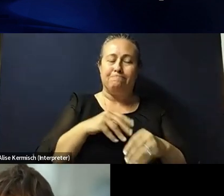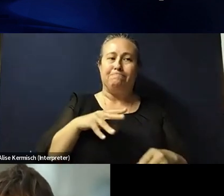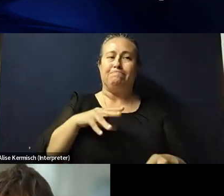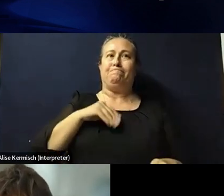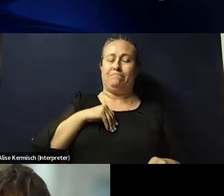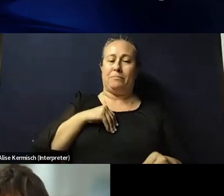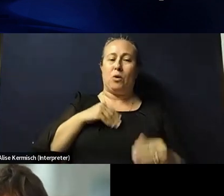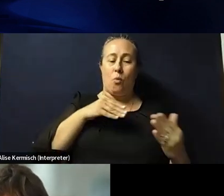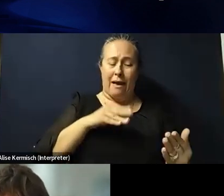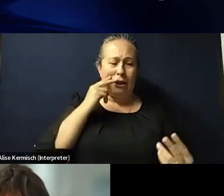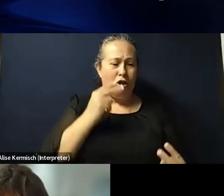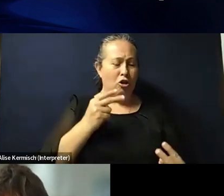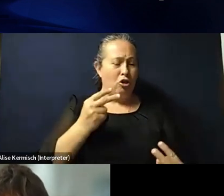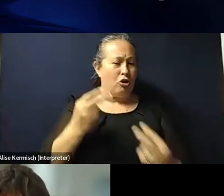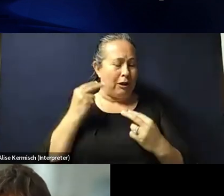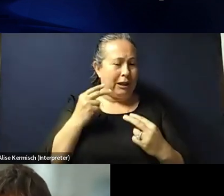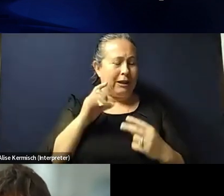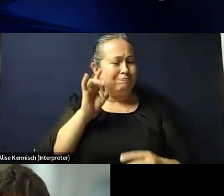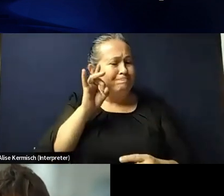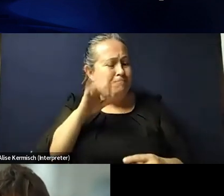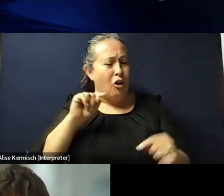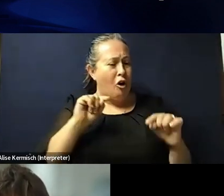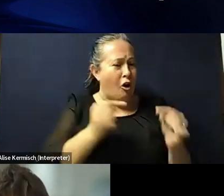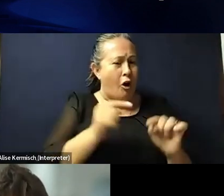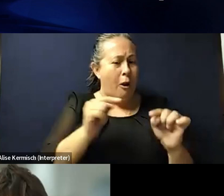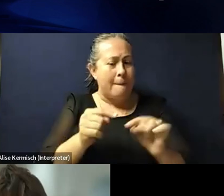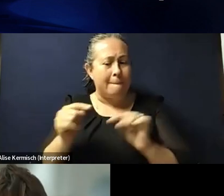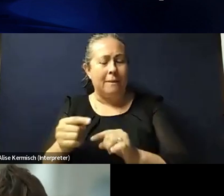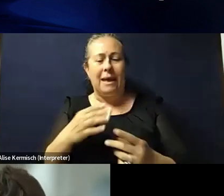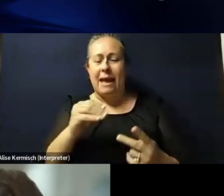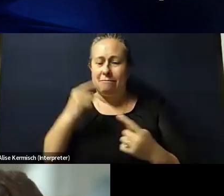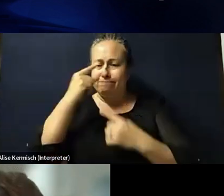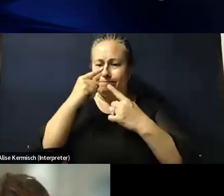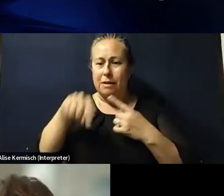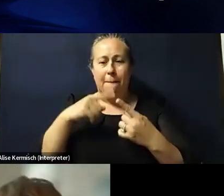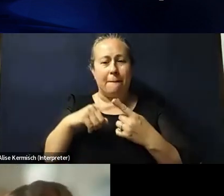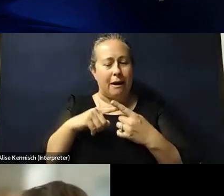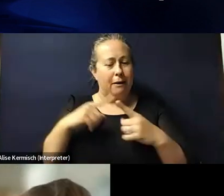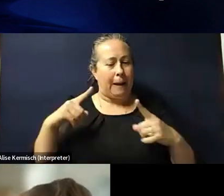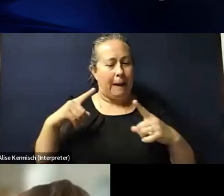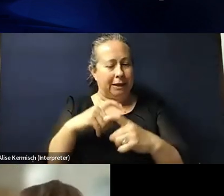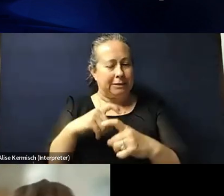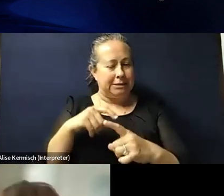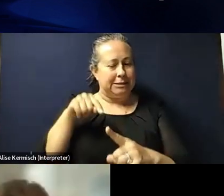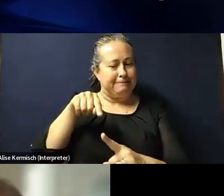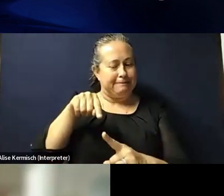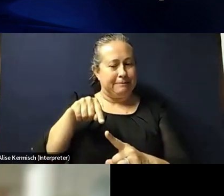grievous harms, looking at the benefits, and really thinking about the complexities of these issues, if that makes sense?